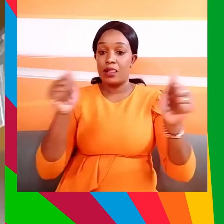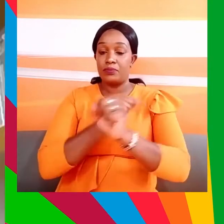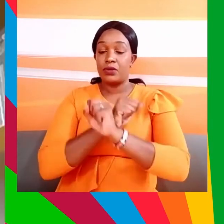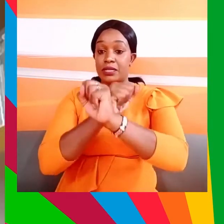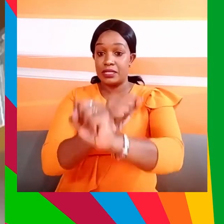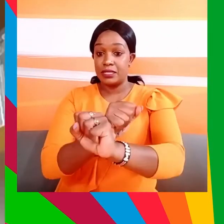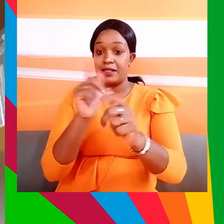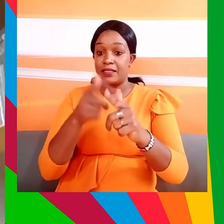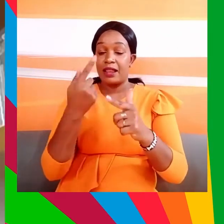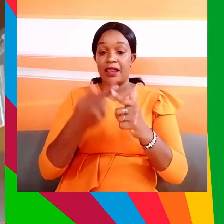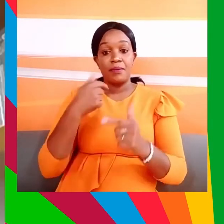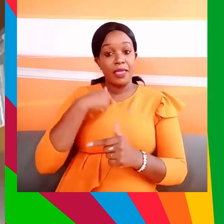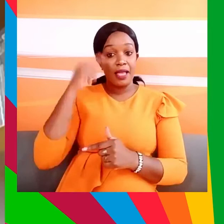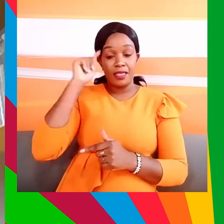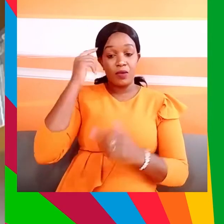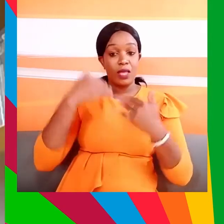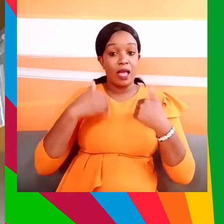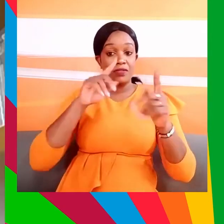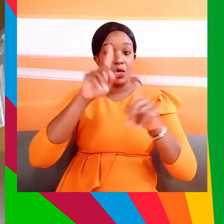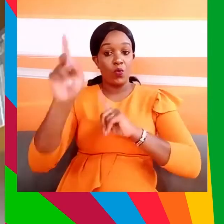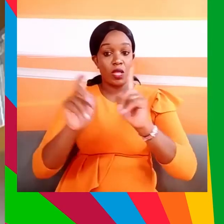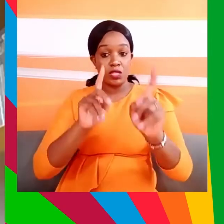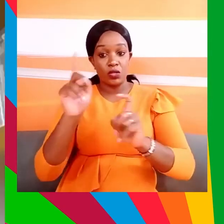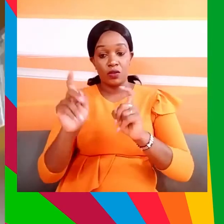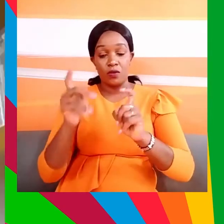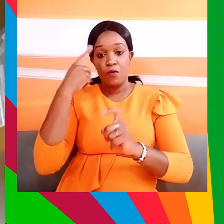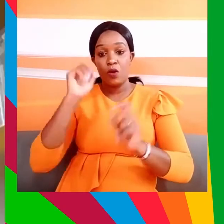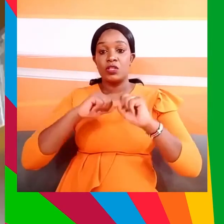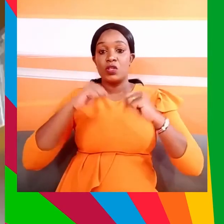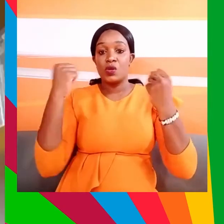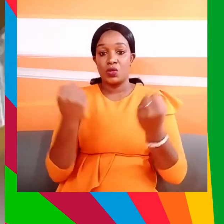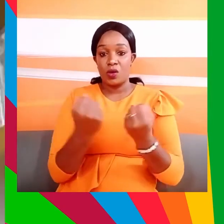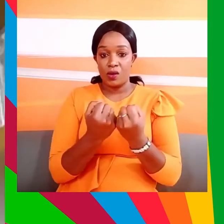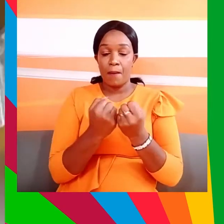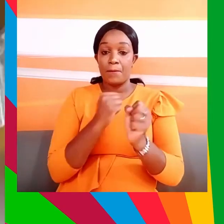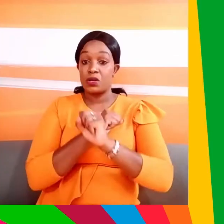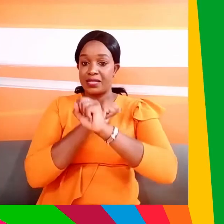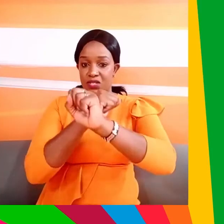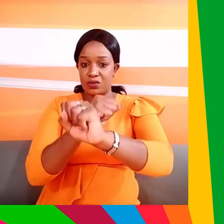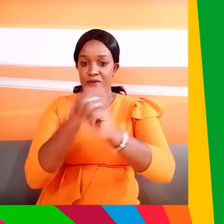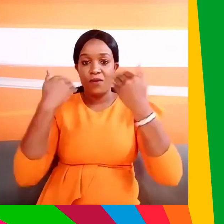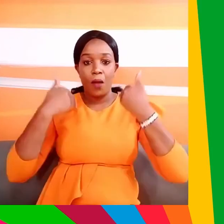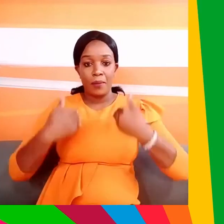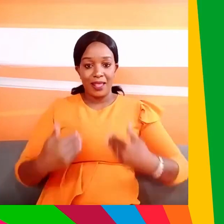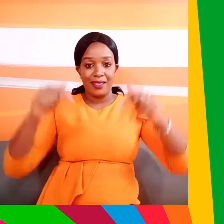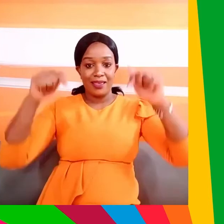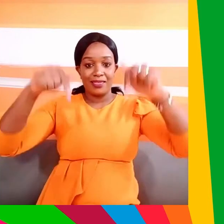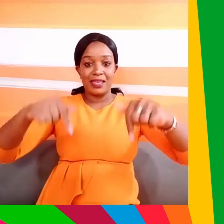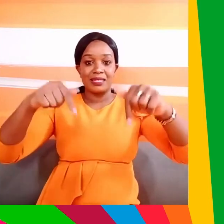think comes this question of social protection. You know, for me, this pandemic has revealed